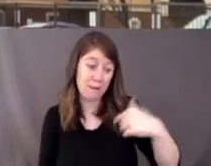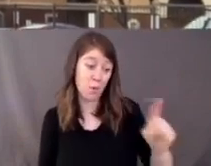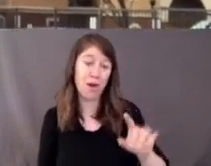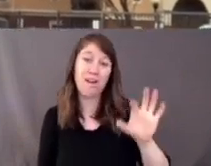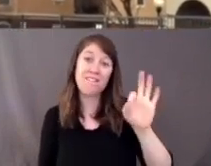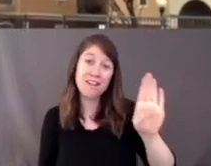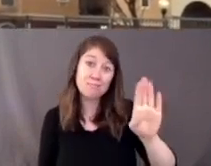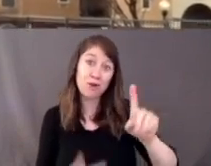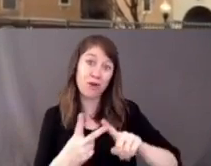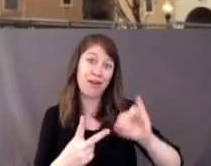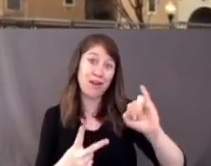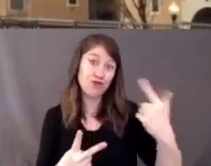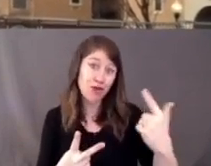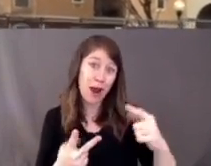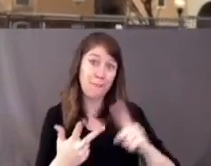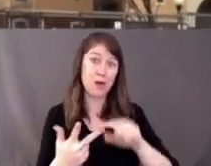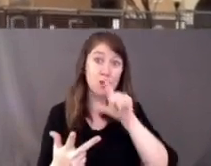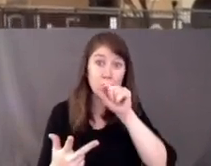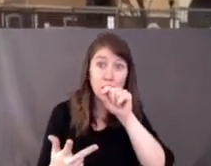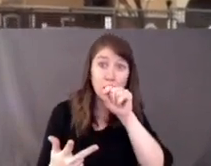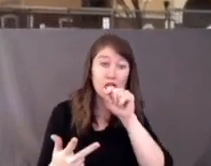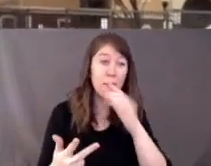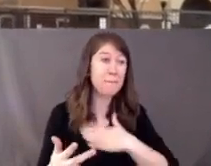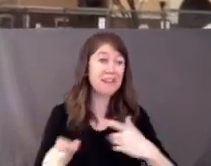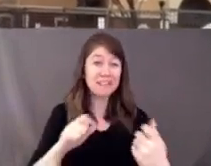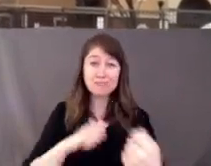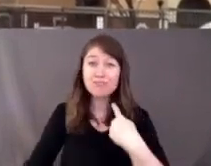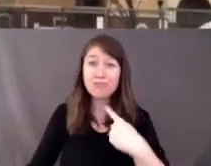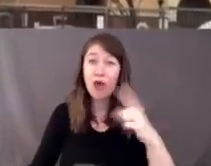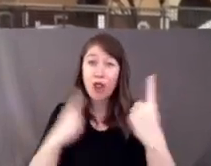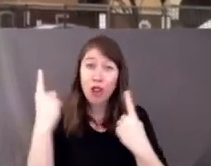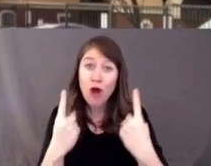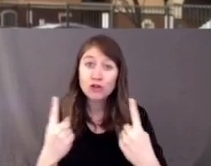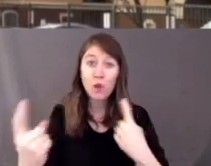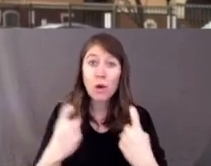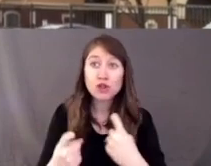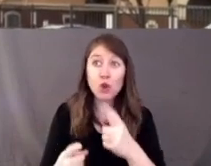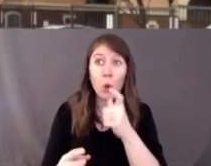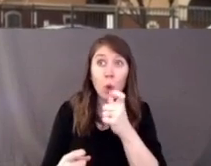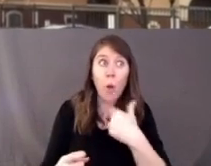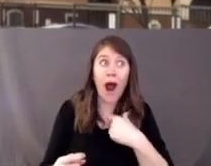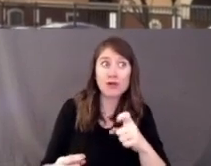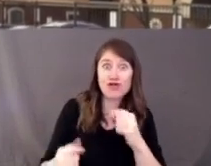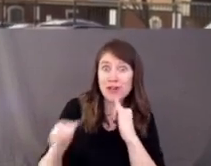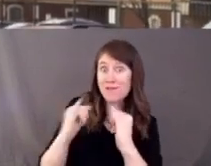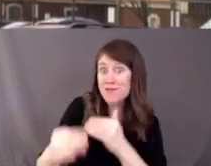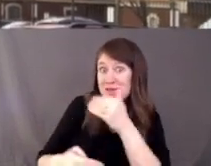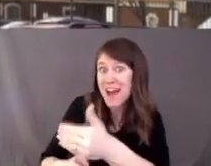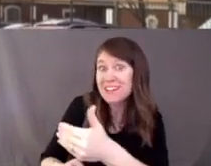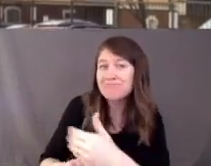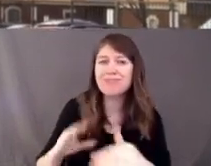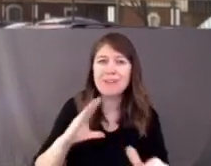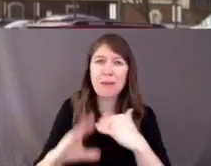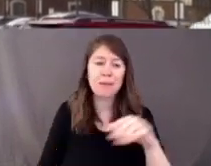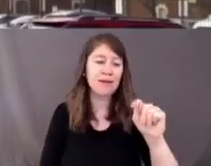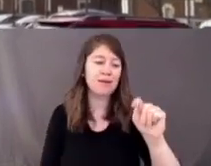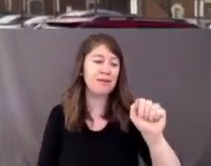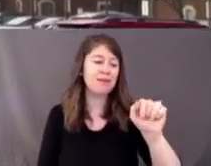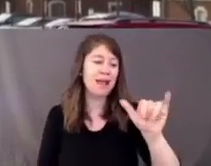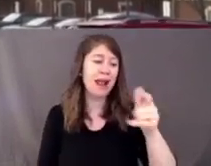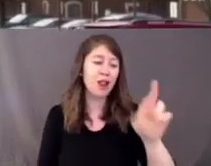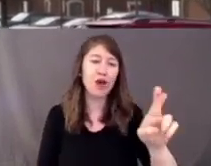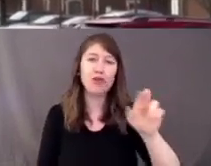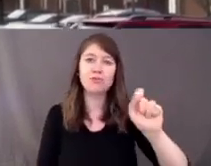Facebook, Instagram, Twitter. Send me your thoughts and questions and suggestions as to who I can speak to next. You can email me at